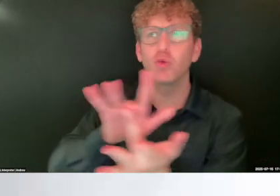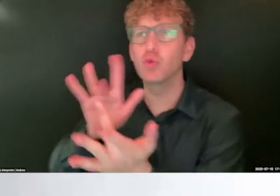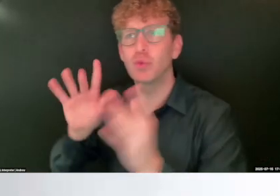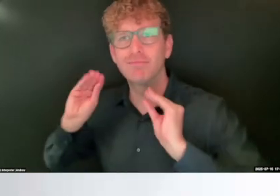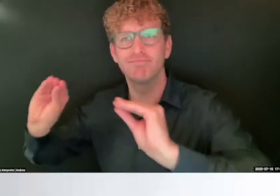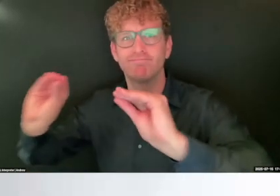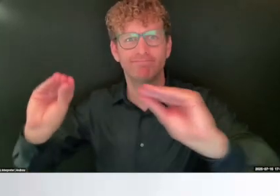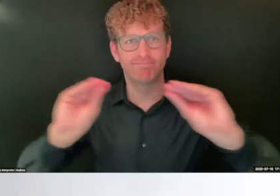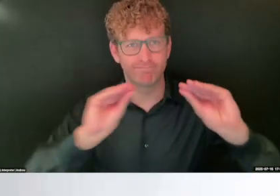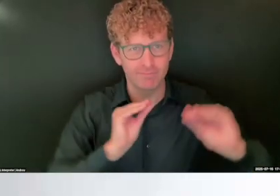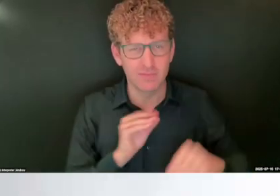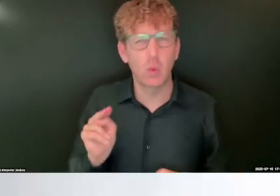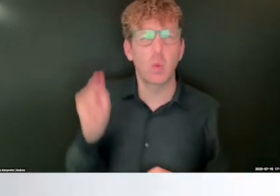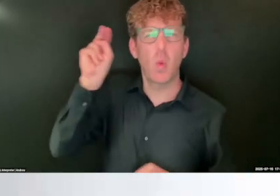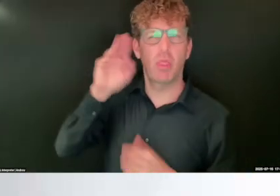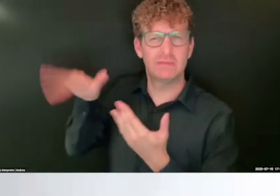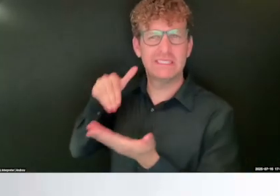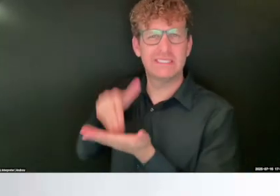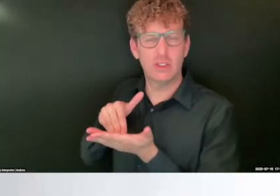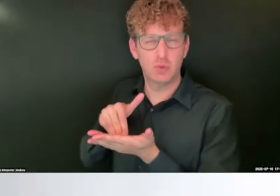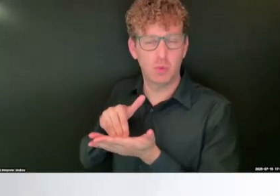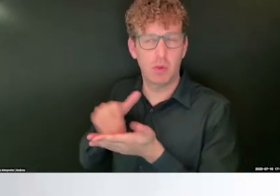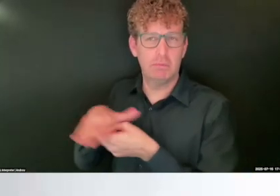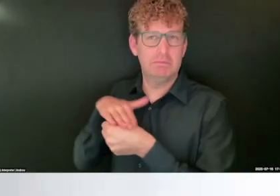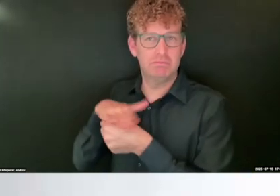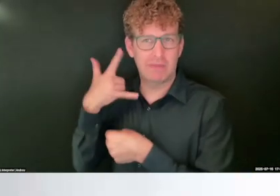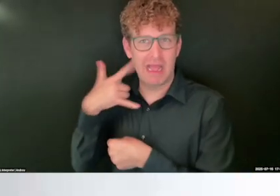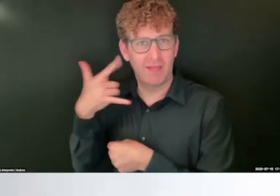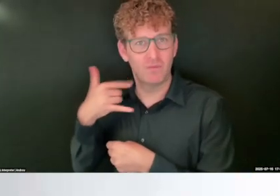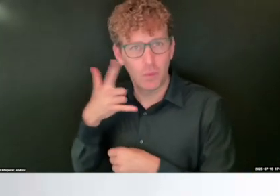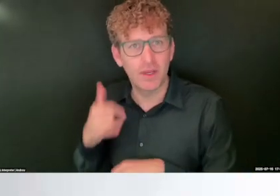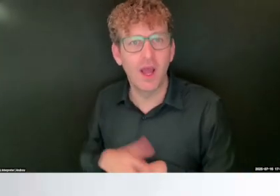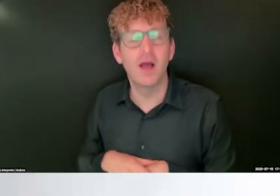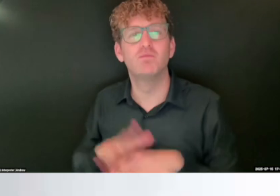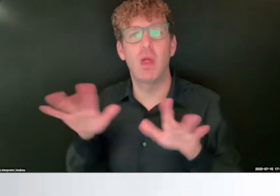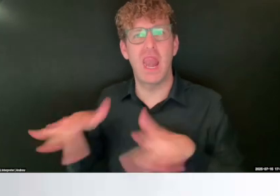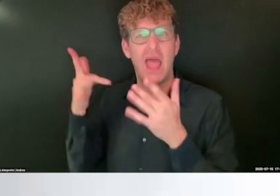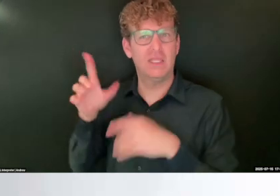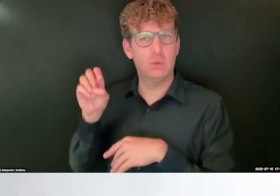California for the light duty and clean mobility incentives.